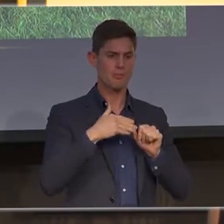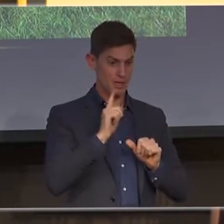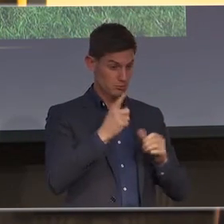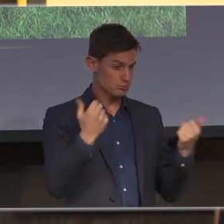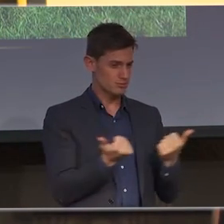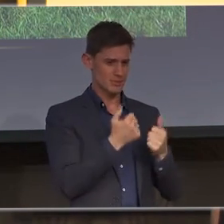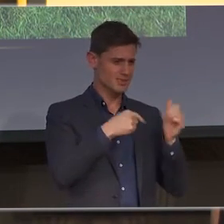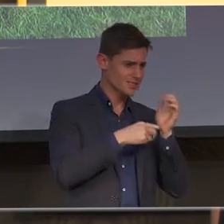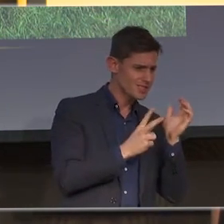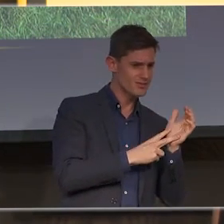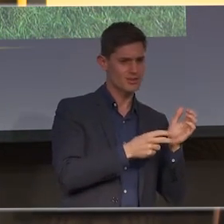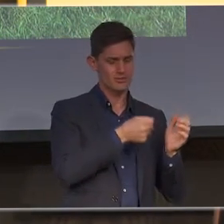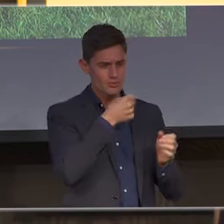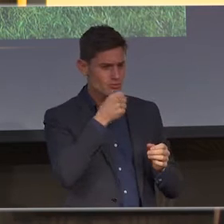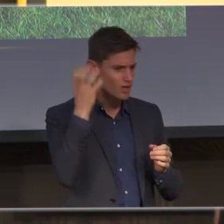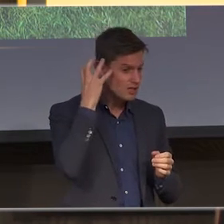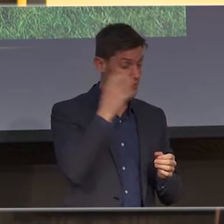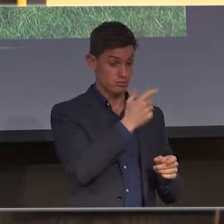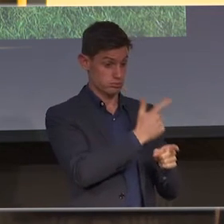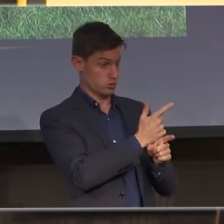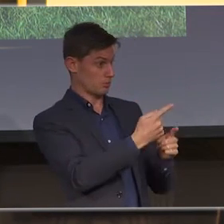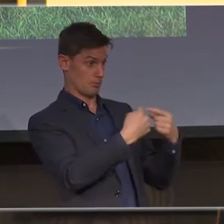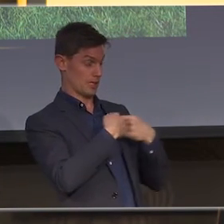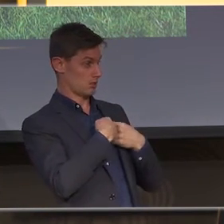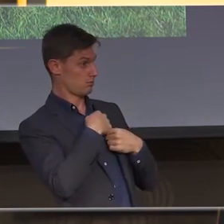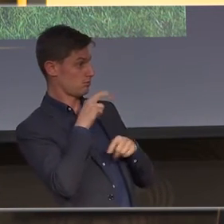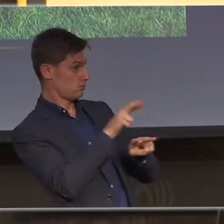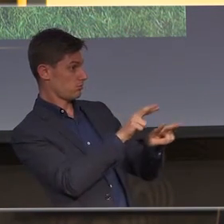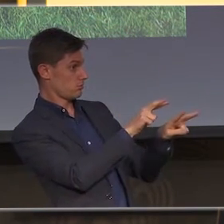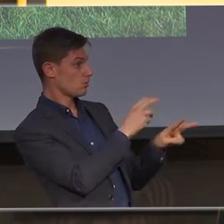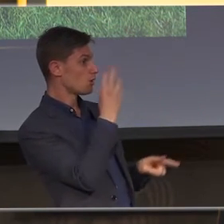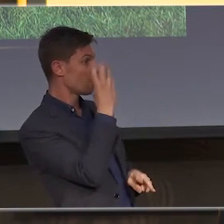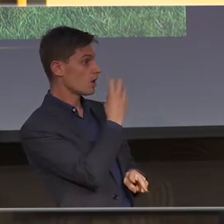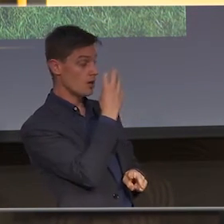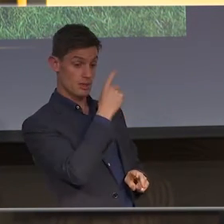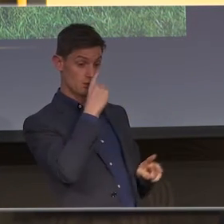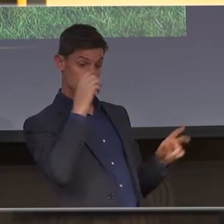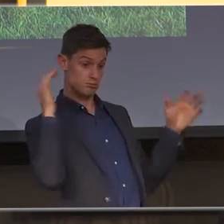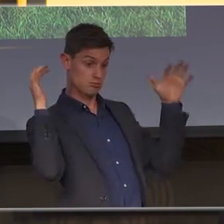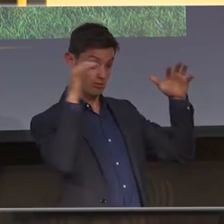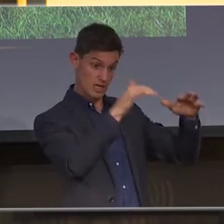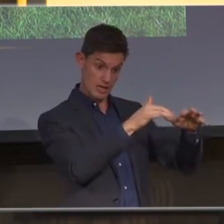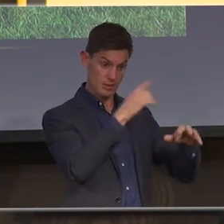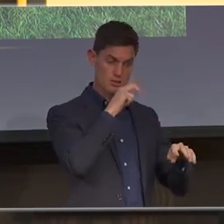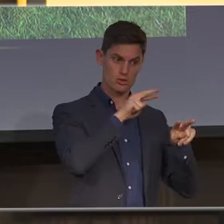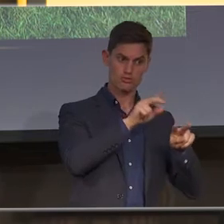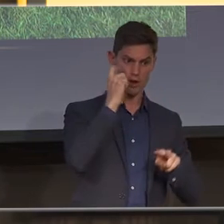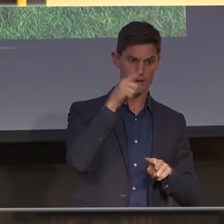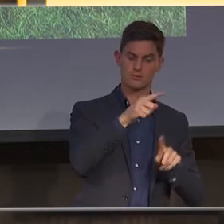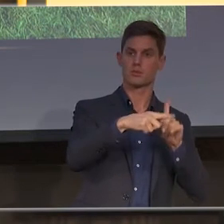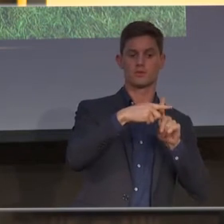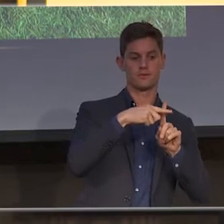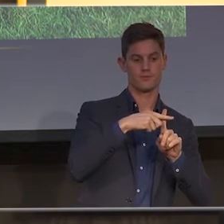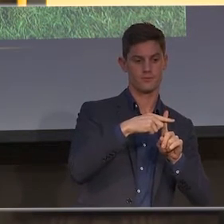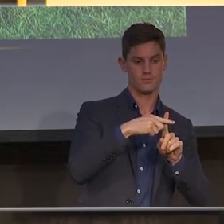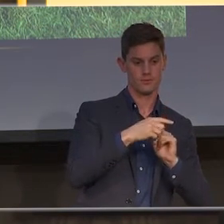media present, spoke volumes to me about how the convergence on Canberra was being regarded generally. Apart from the